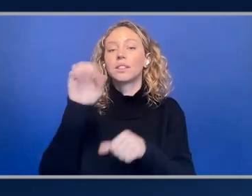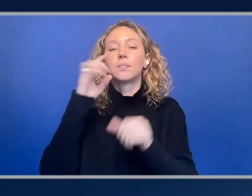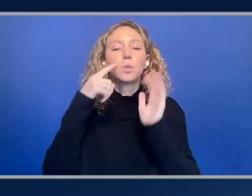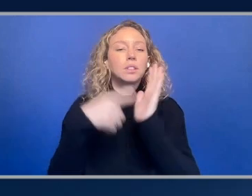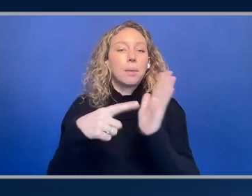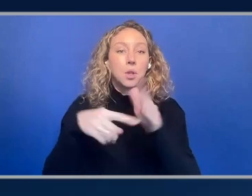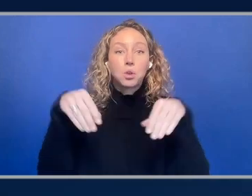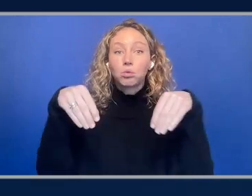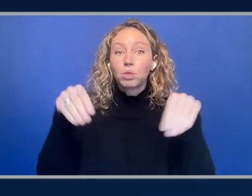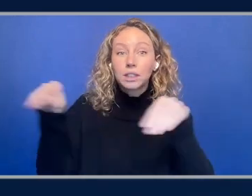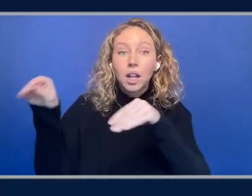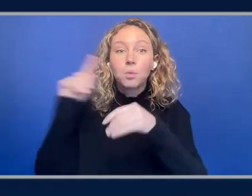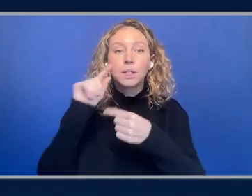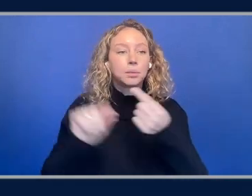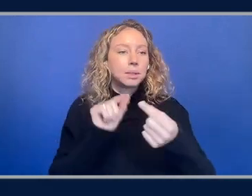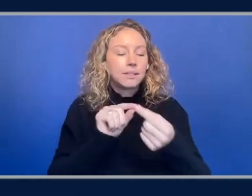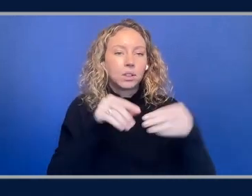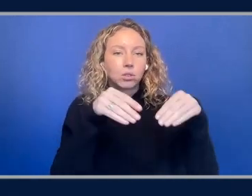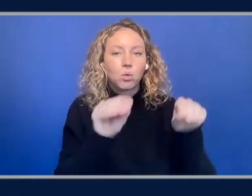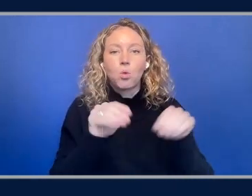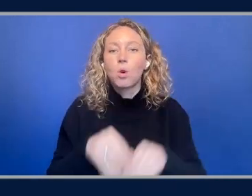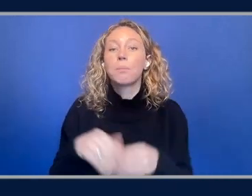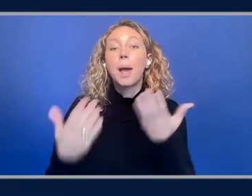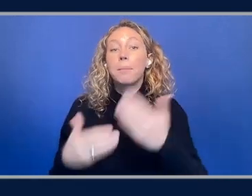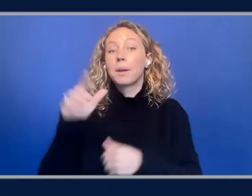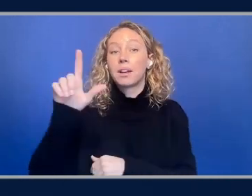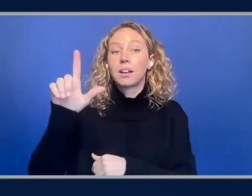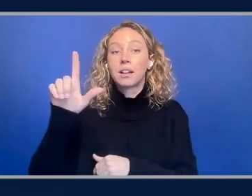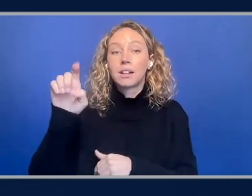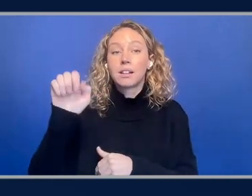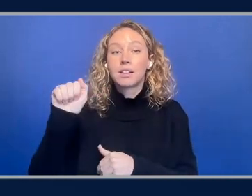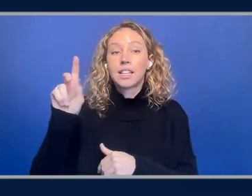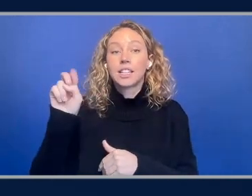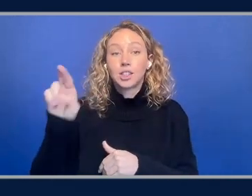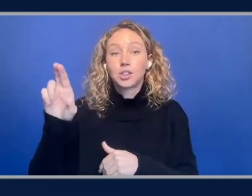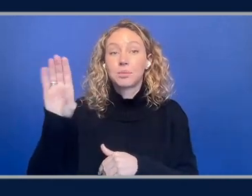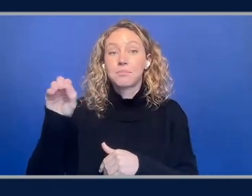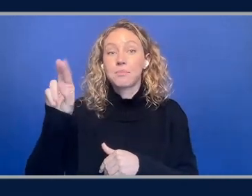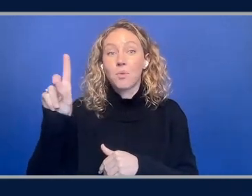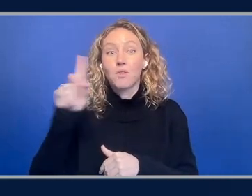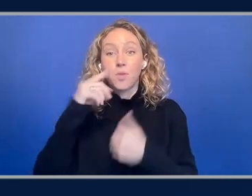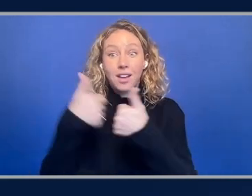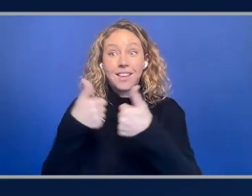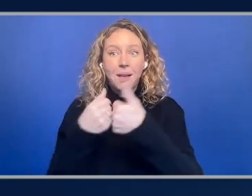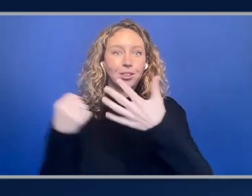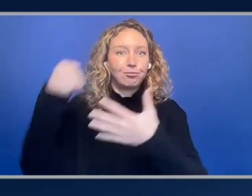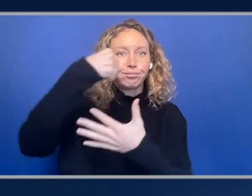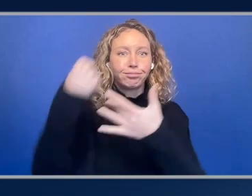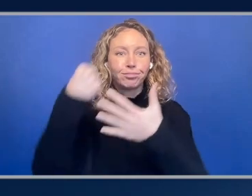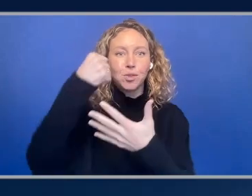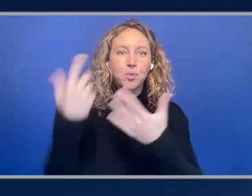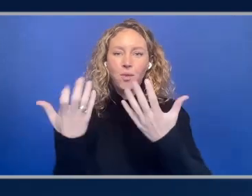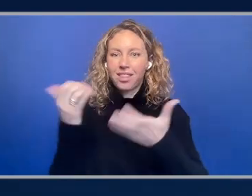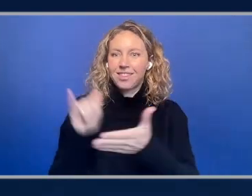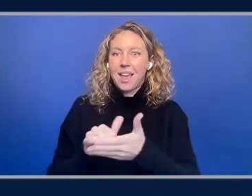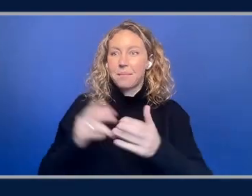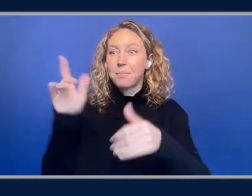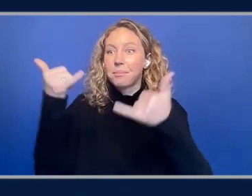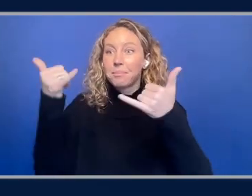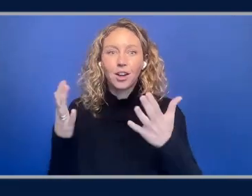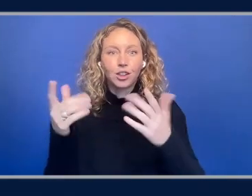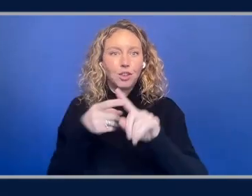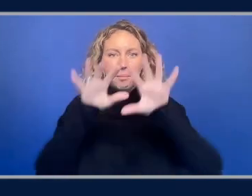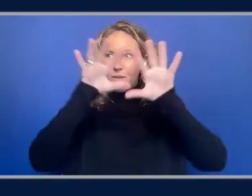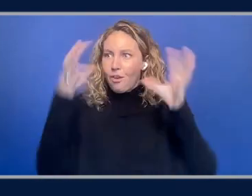session stores or leaderboard for games, right? The players will be everywhere, and you want the data set to be everywhere too. Yeah. Got it.